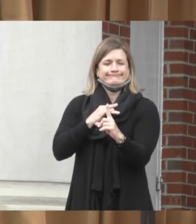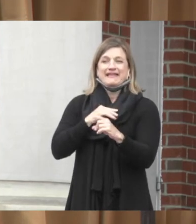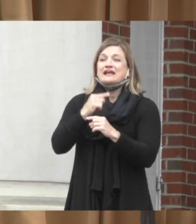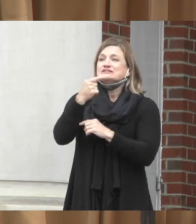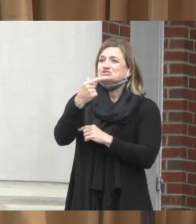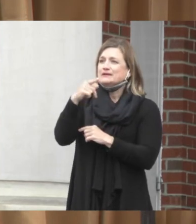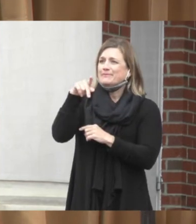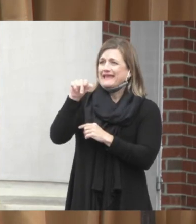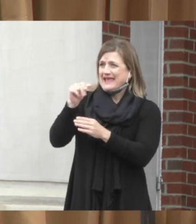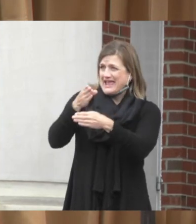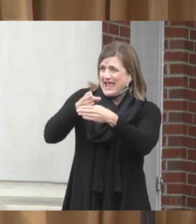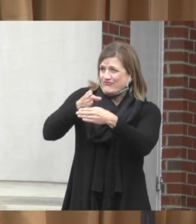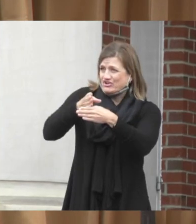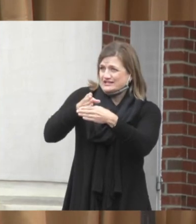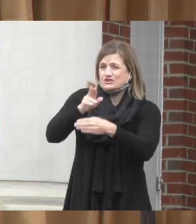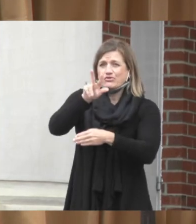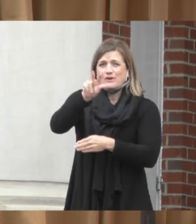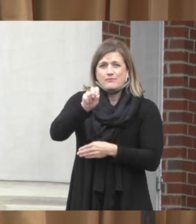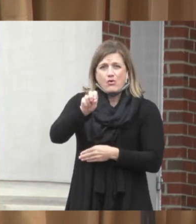point average of